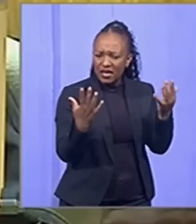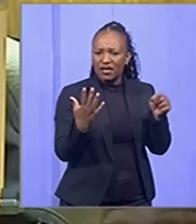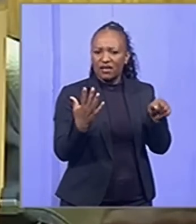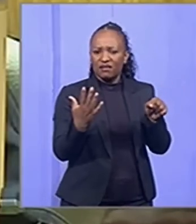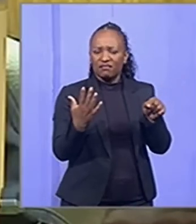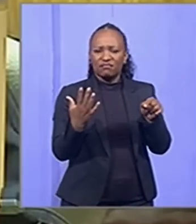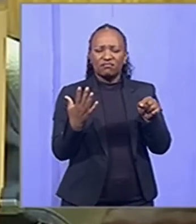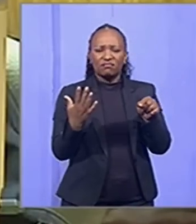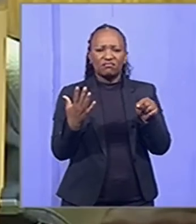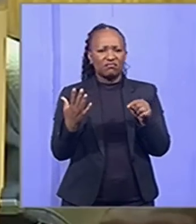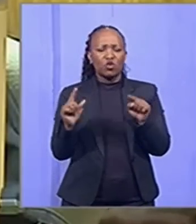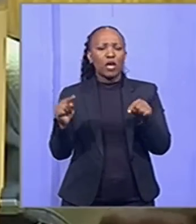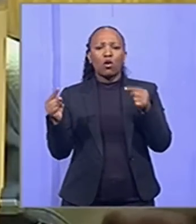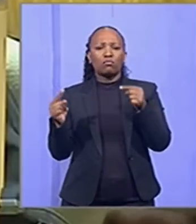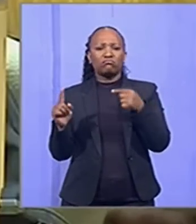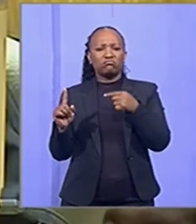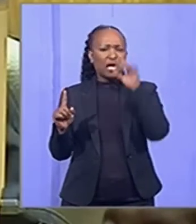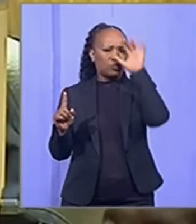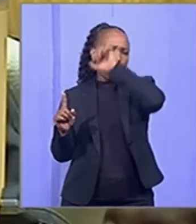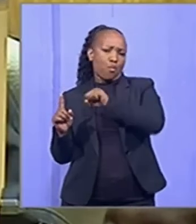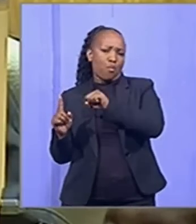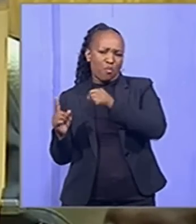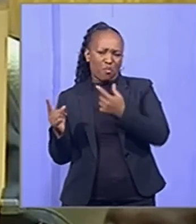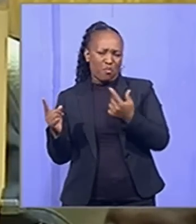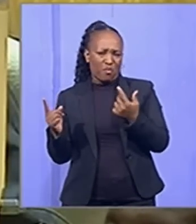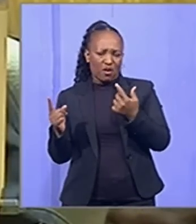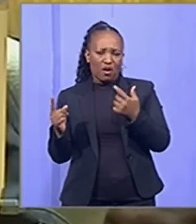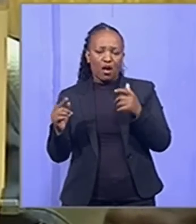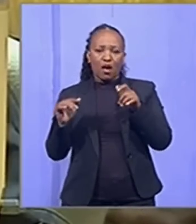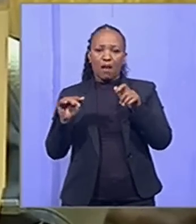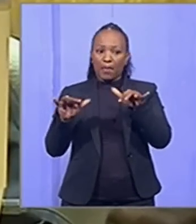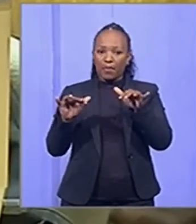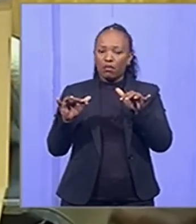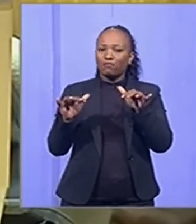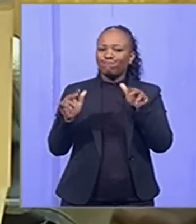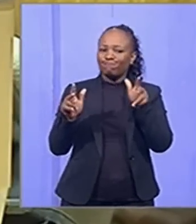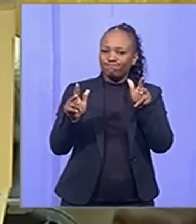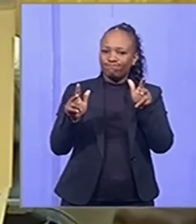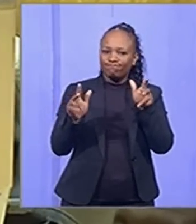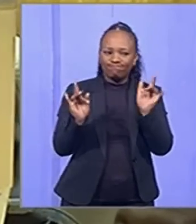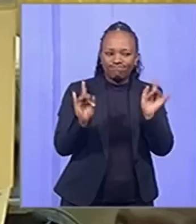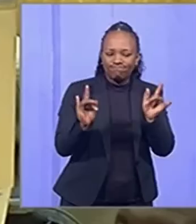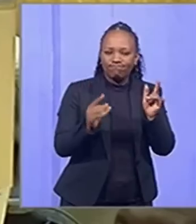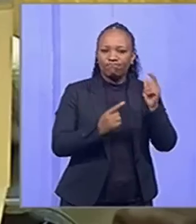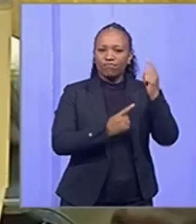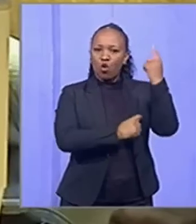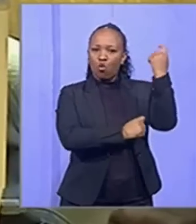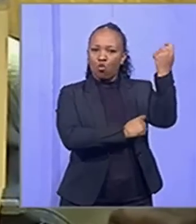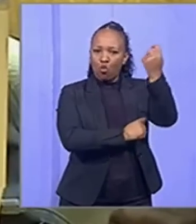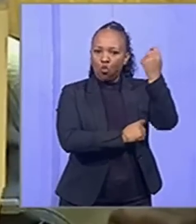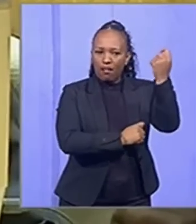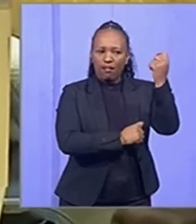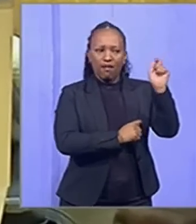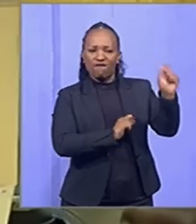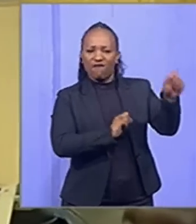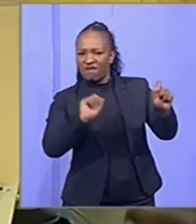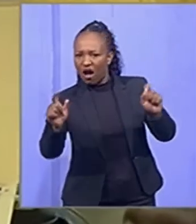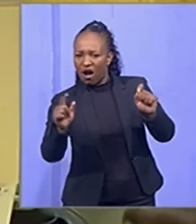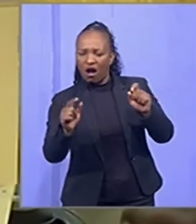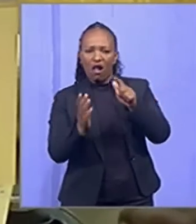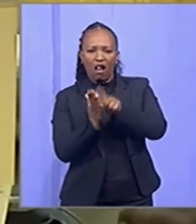one can't assume that just because the people are rural and illiterate, that